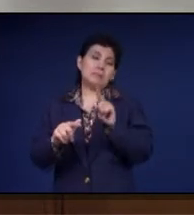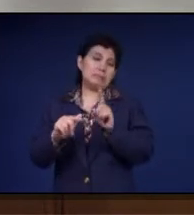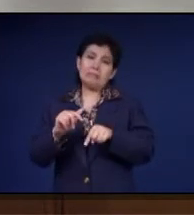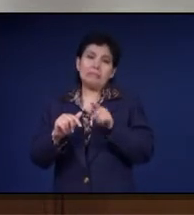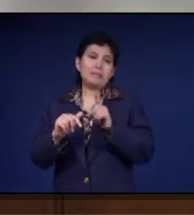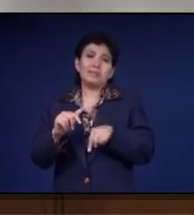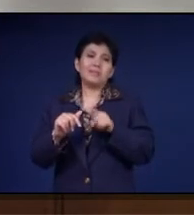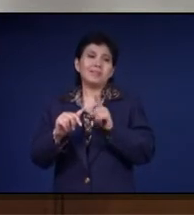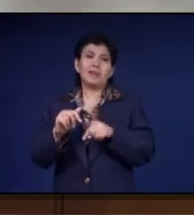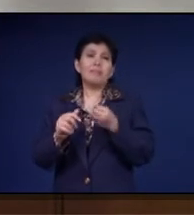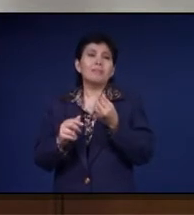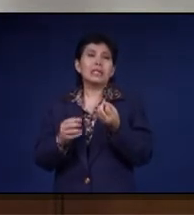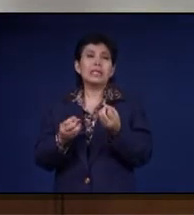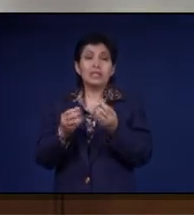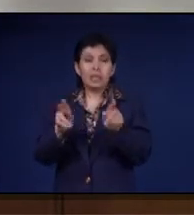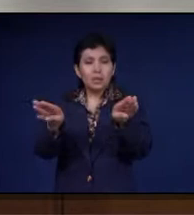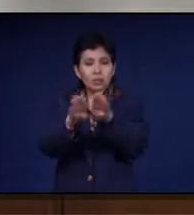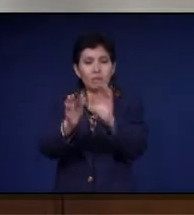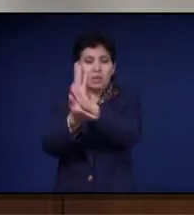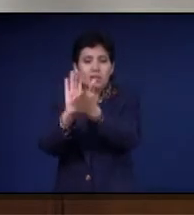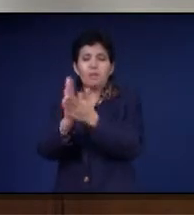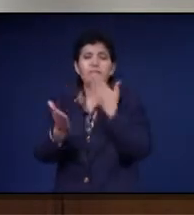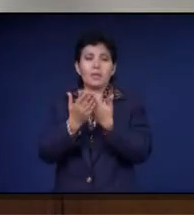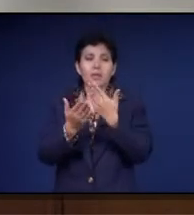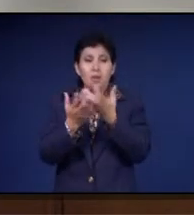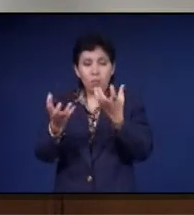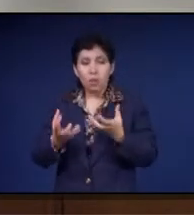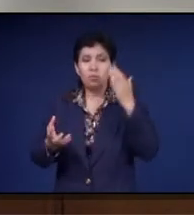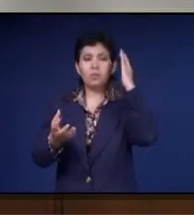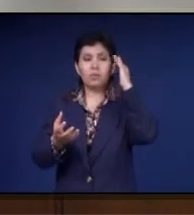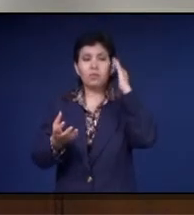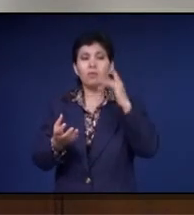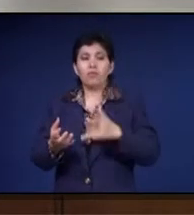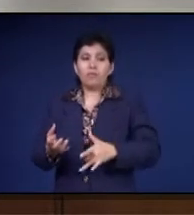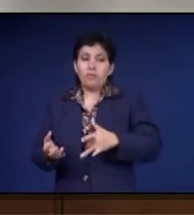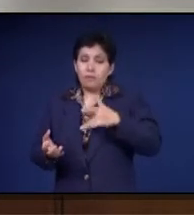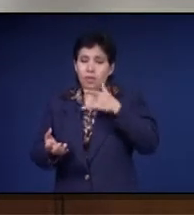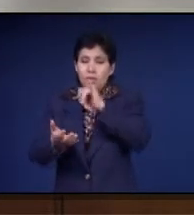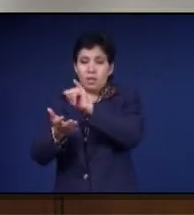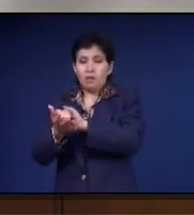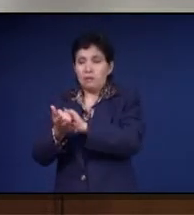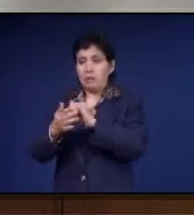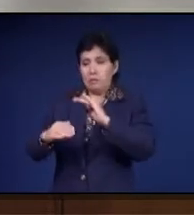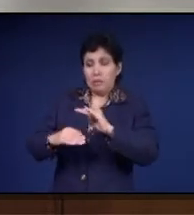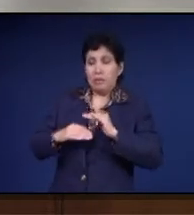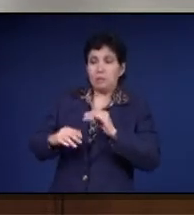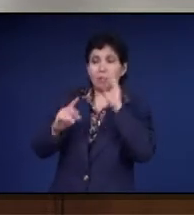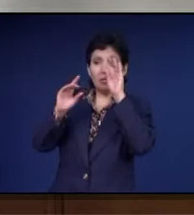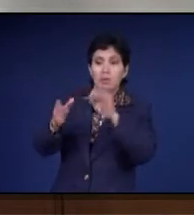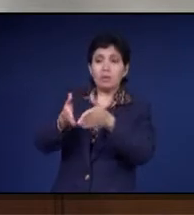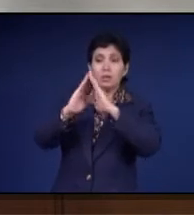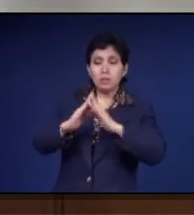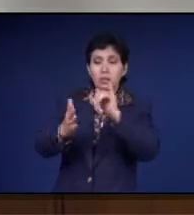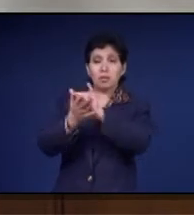but what you intend to find. But they want to just fulfill, to satisfy you. That's why they do the